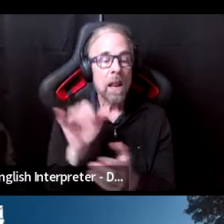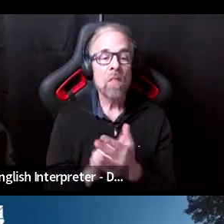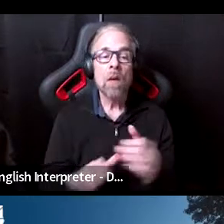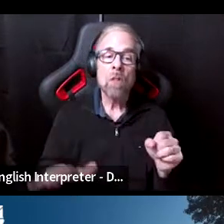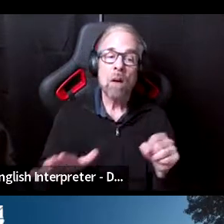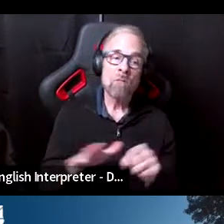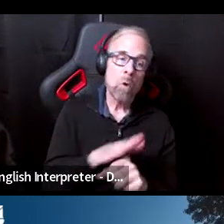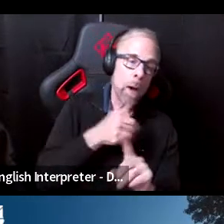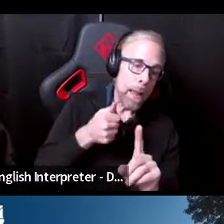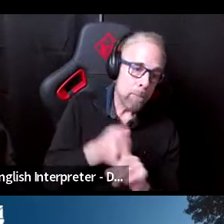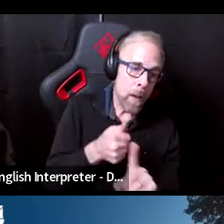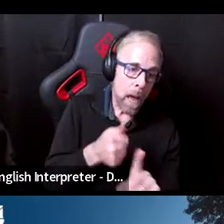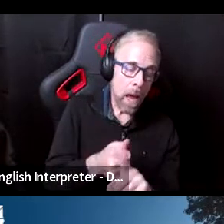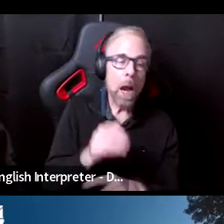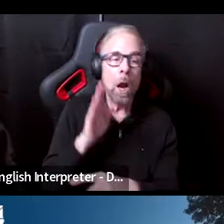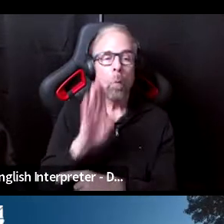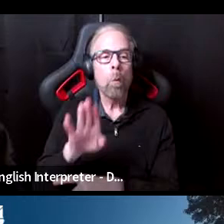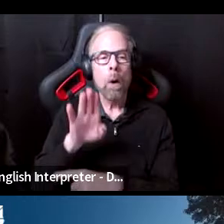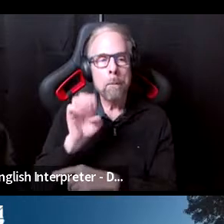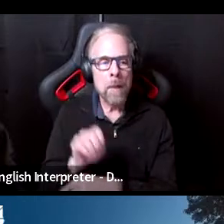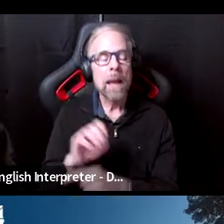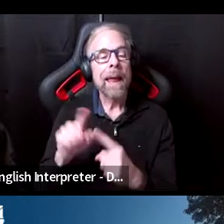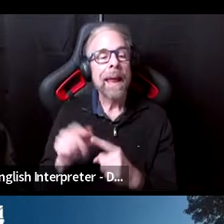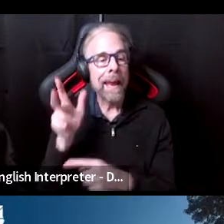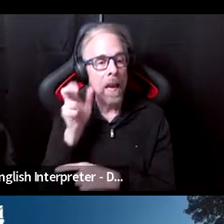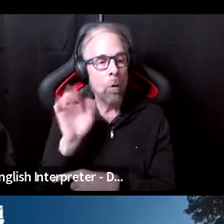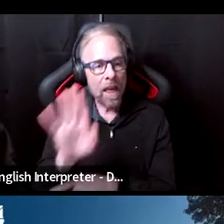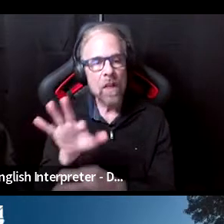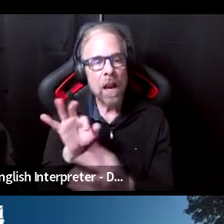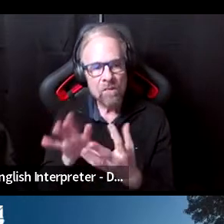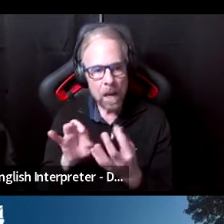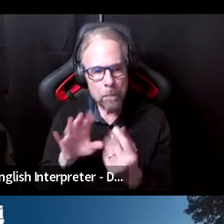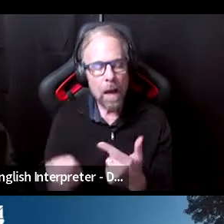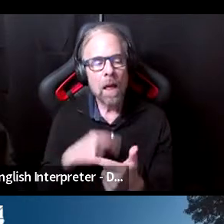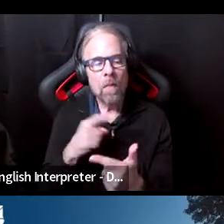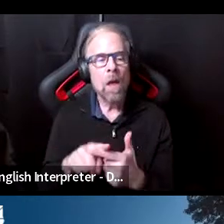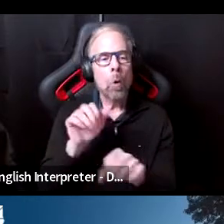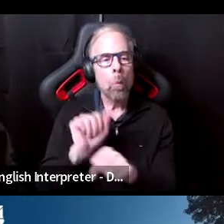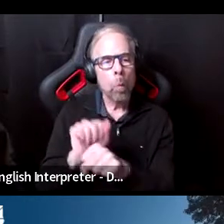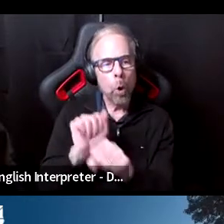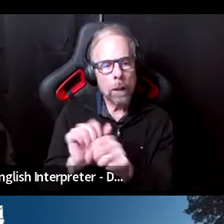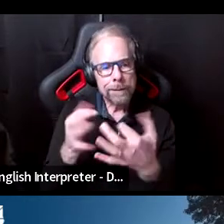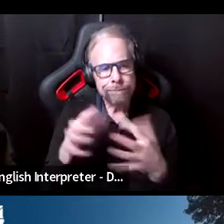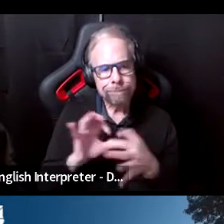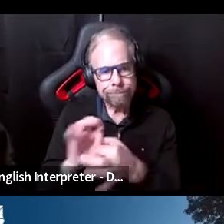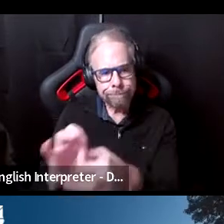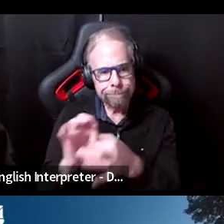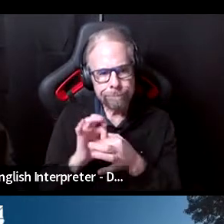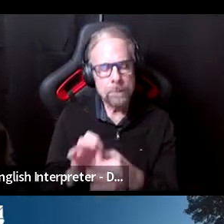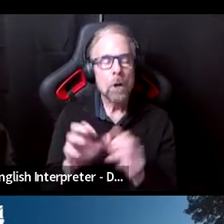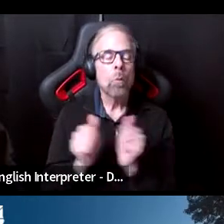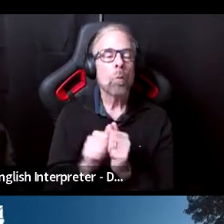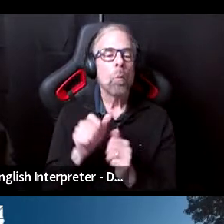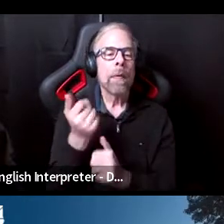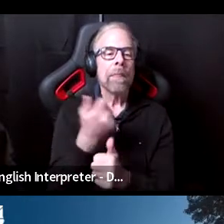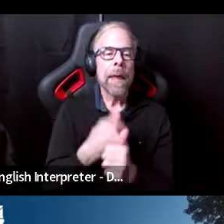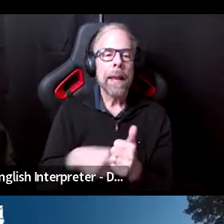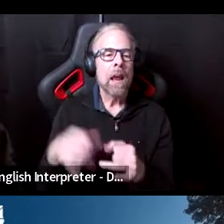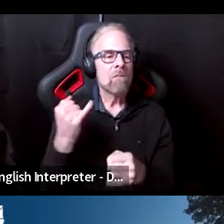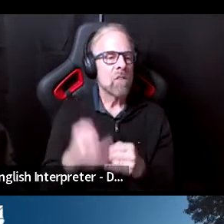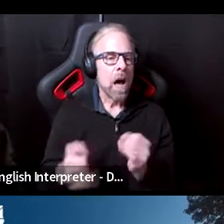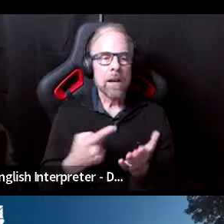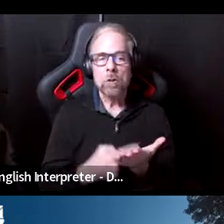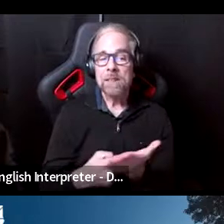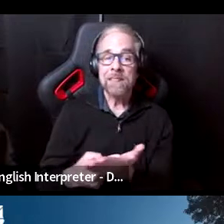and hearing their feedback and working with them towards any final discussions